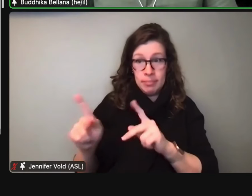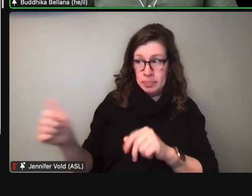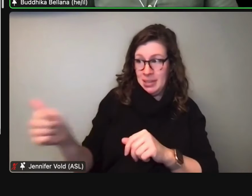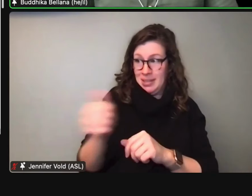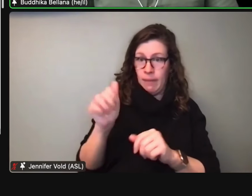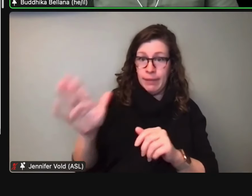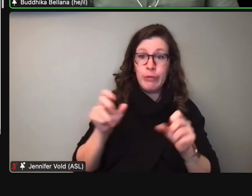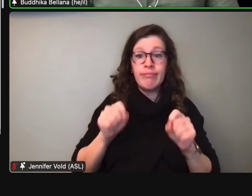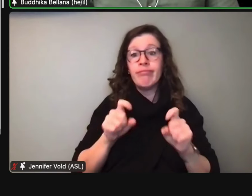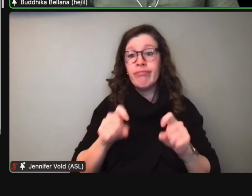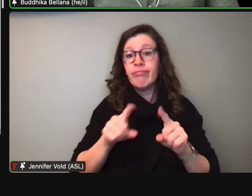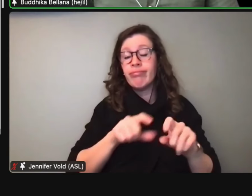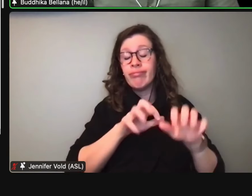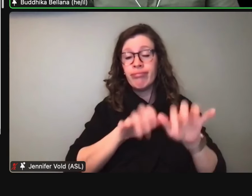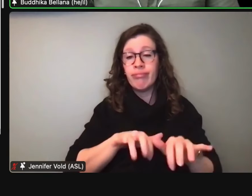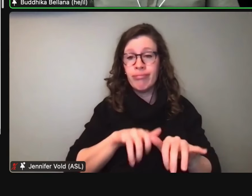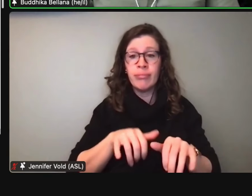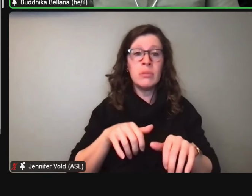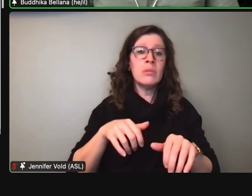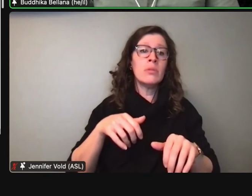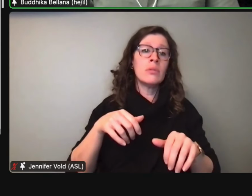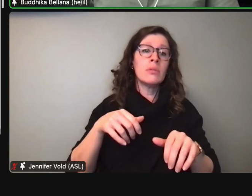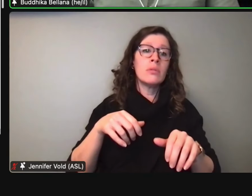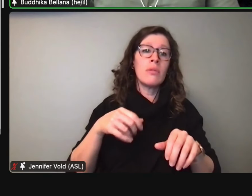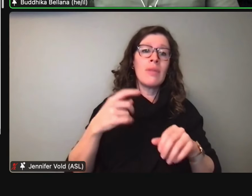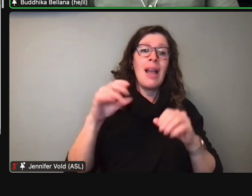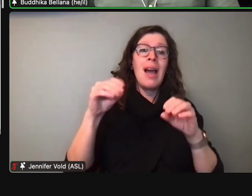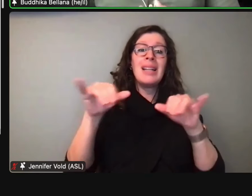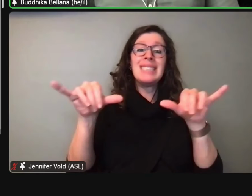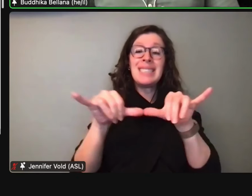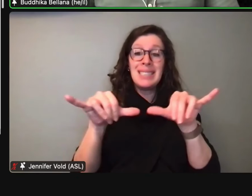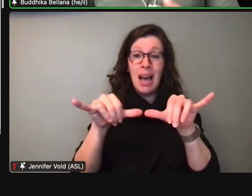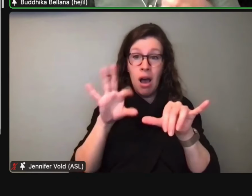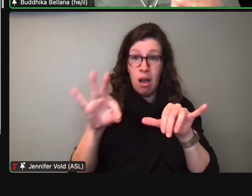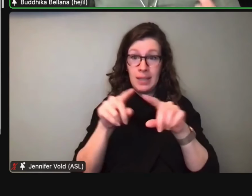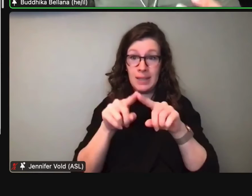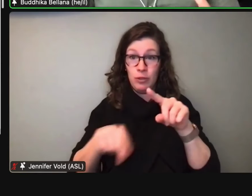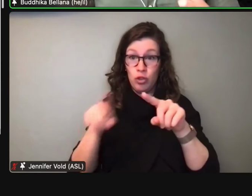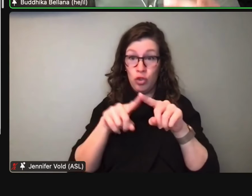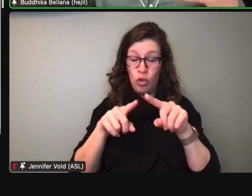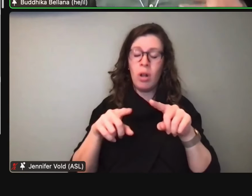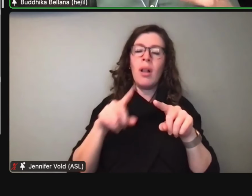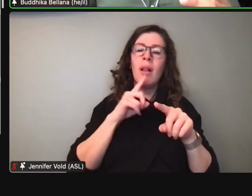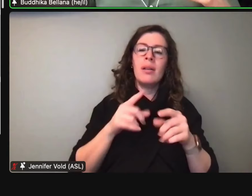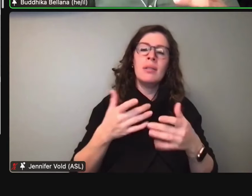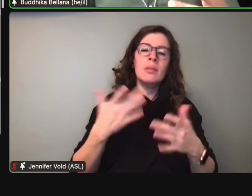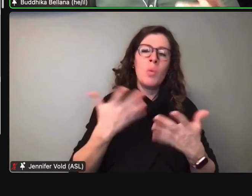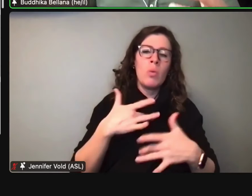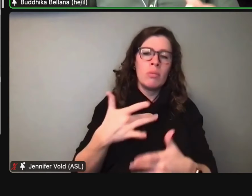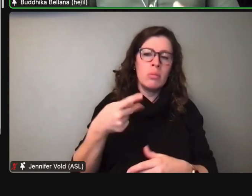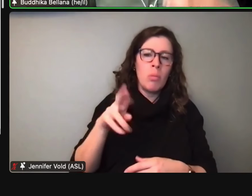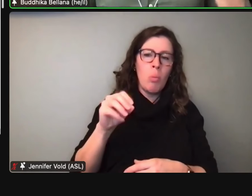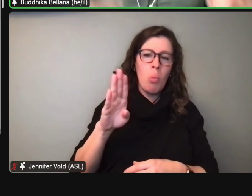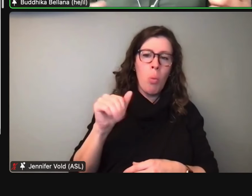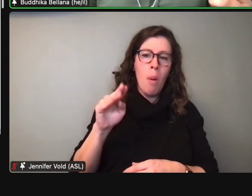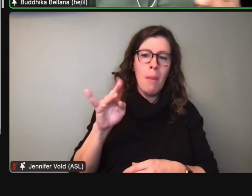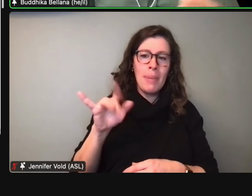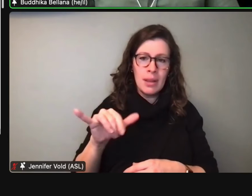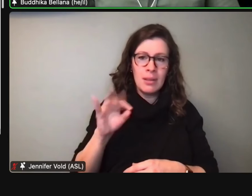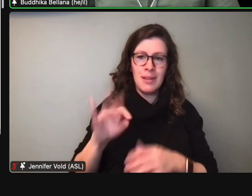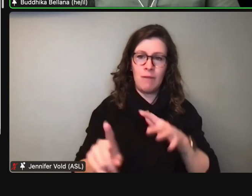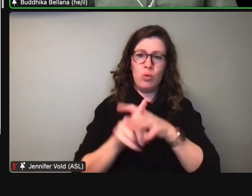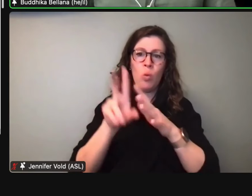association, and the size of these circles represents the probability of it occurring in a free association chain before